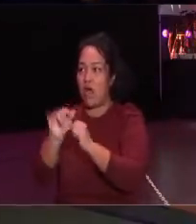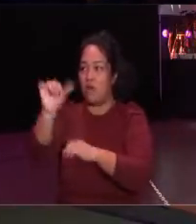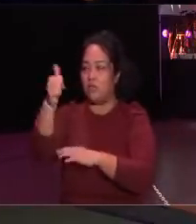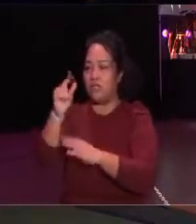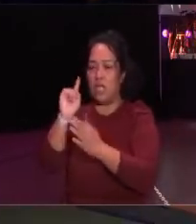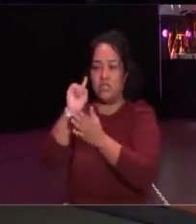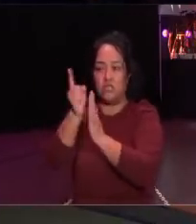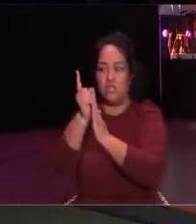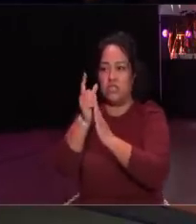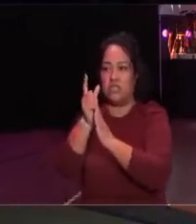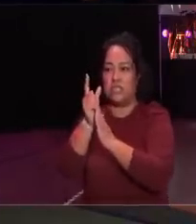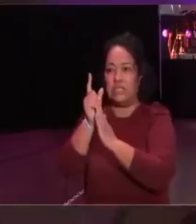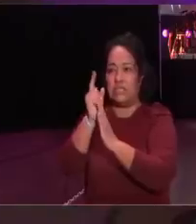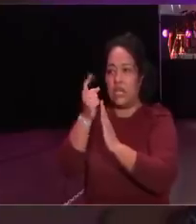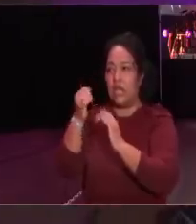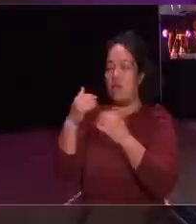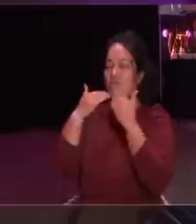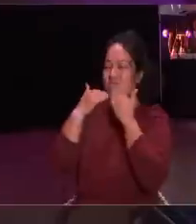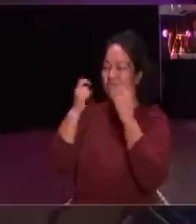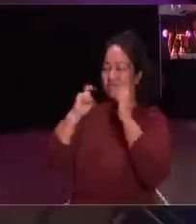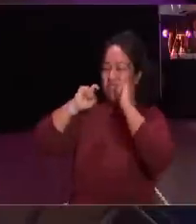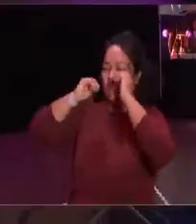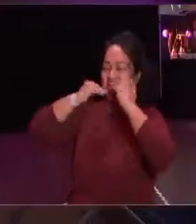Dios give por la thanks vida. To God for life.